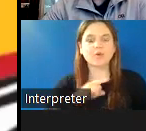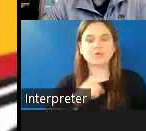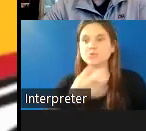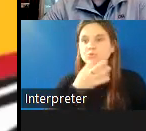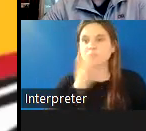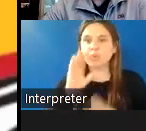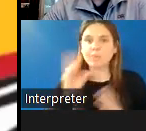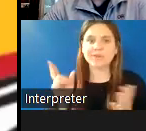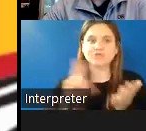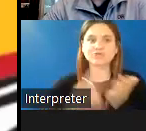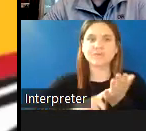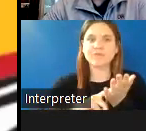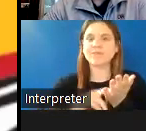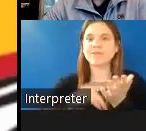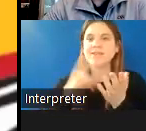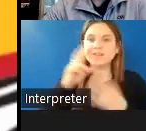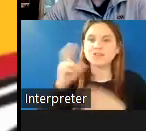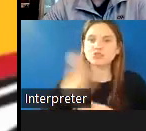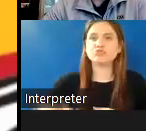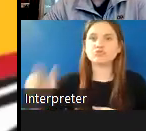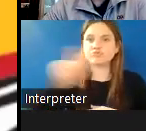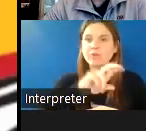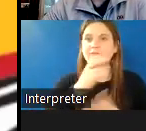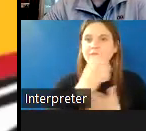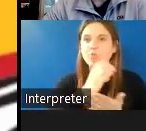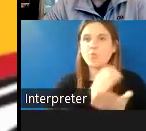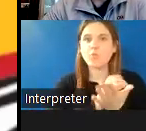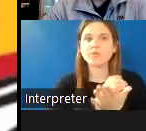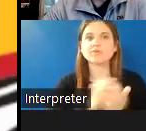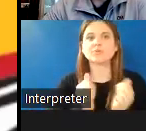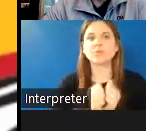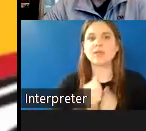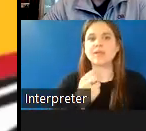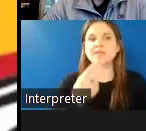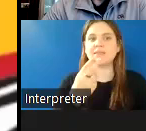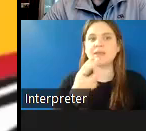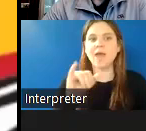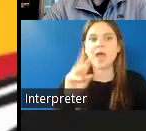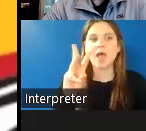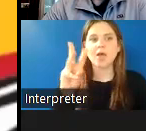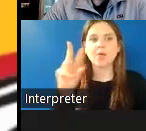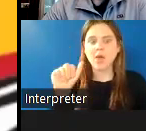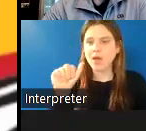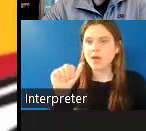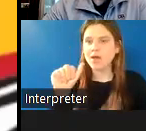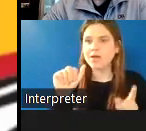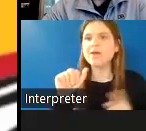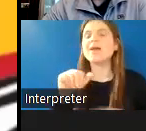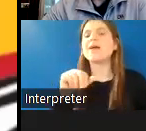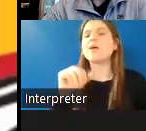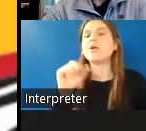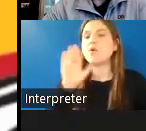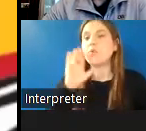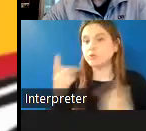Forest Protection Act agreement with the Hiawatha National Forest that will actually make building